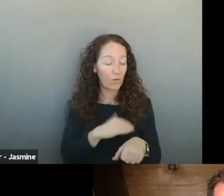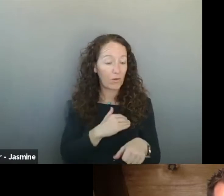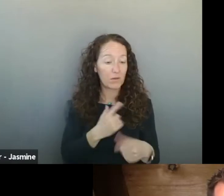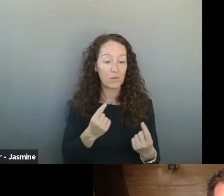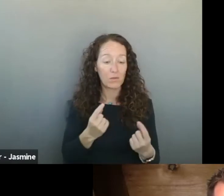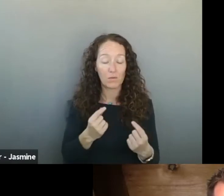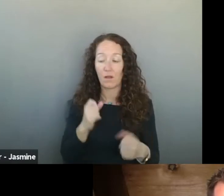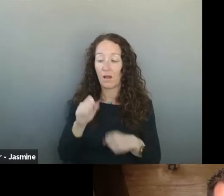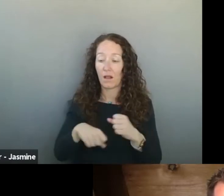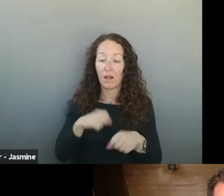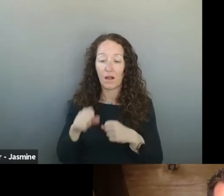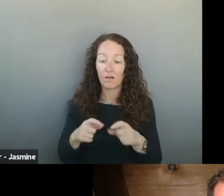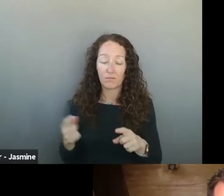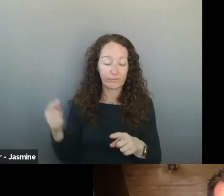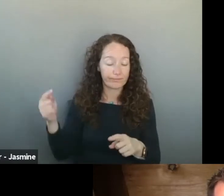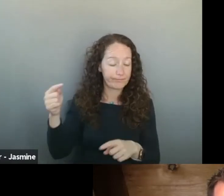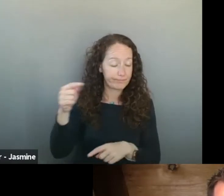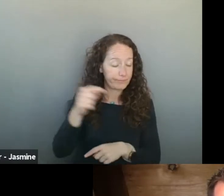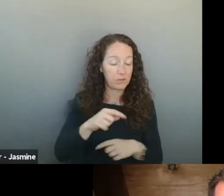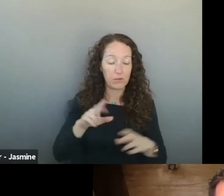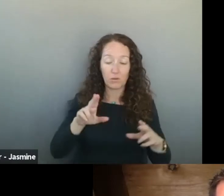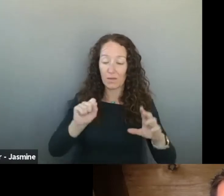3,902 miles across the United States.